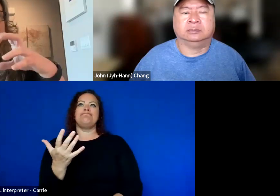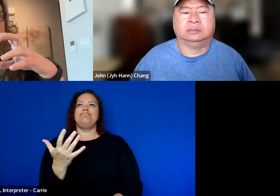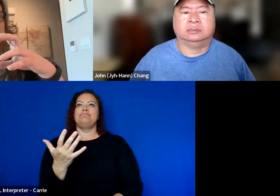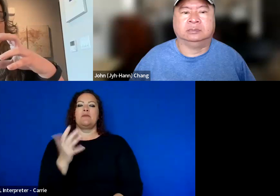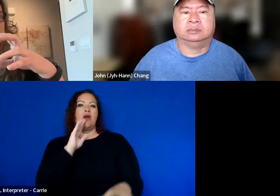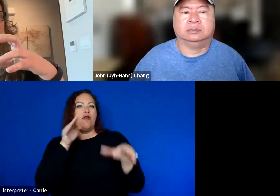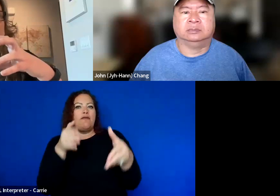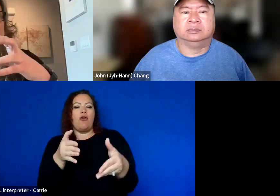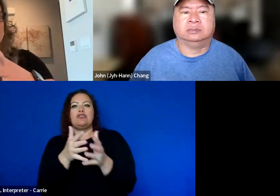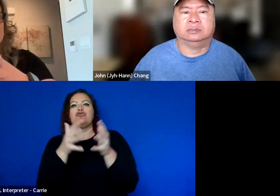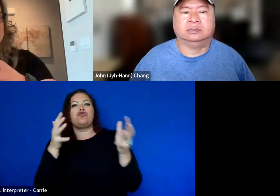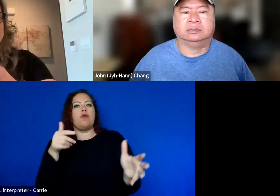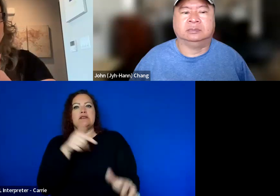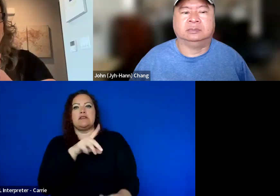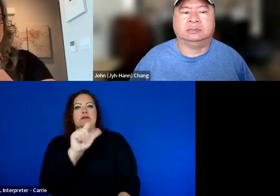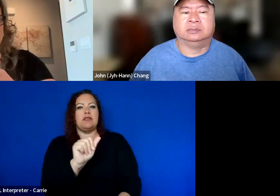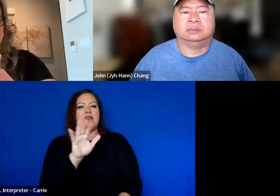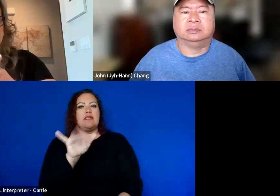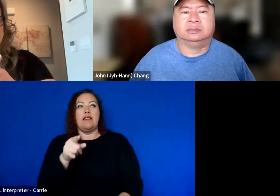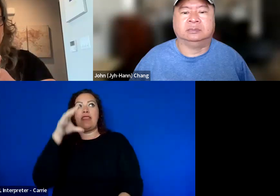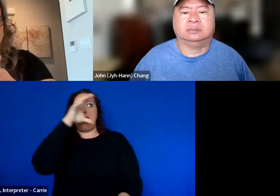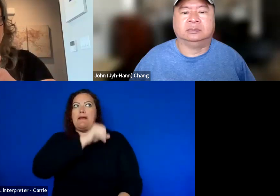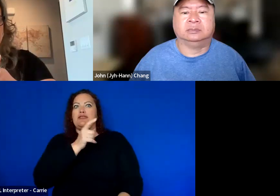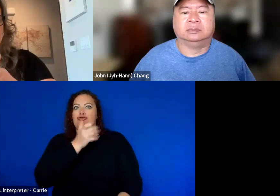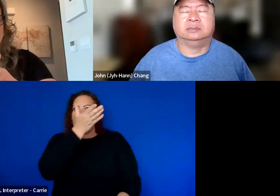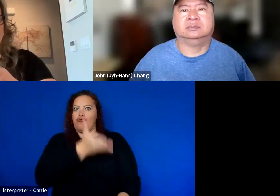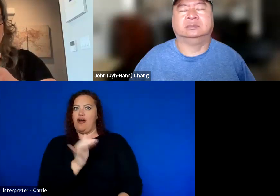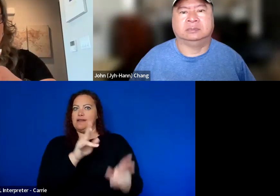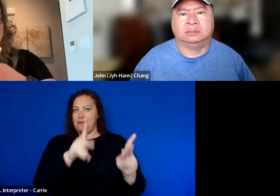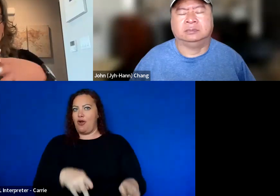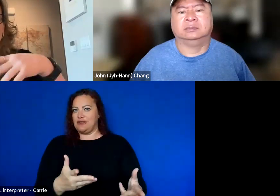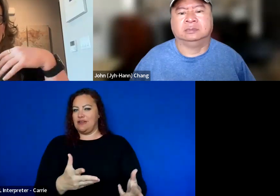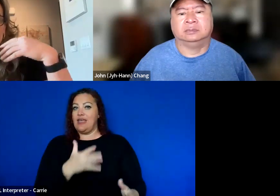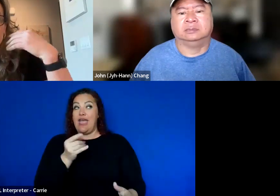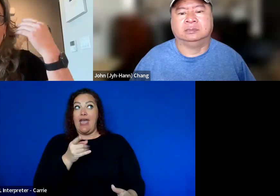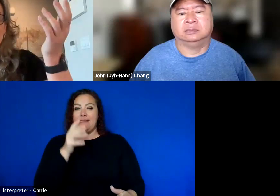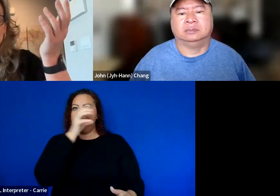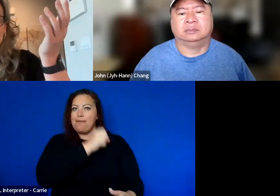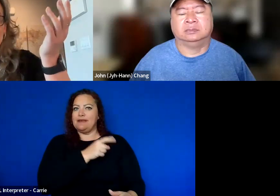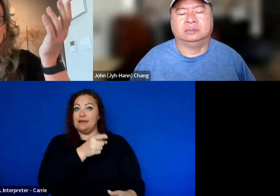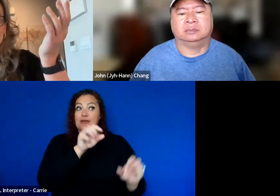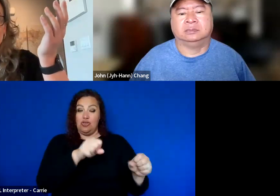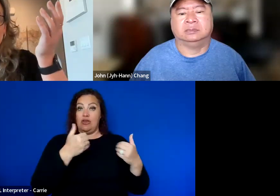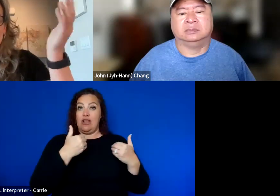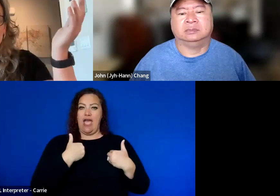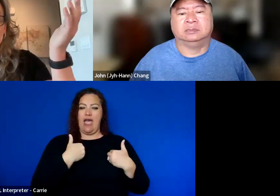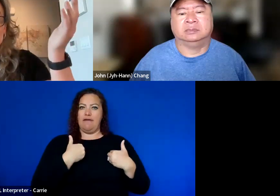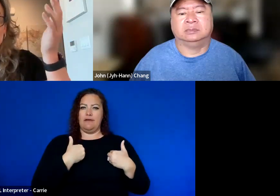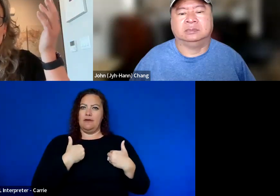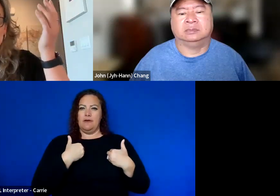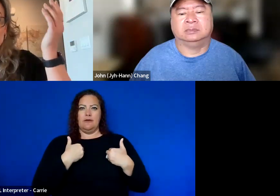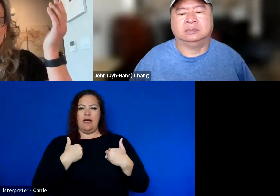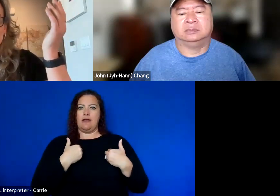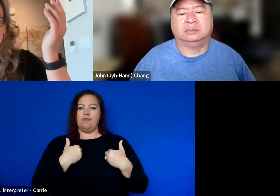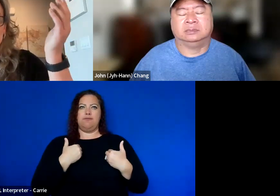focuses so much on the disability that they miss who you are as a person, and they miss the fact that you can have a vibrant life